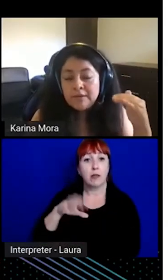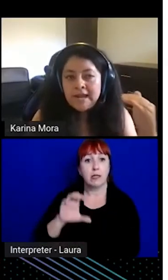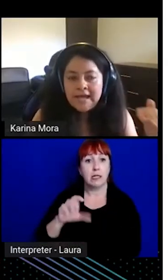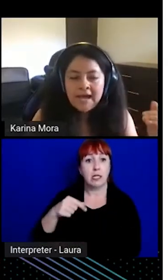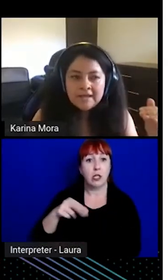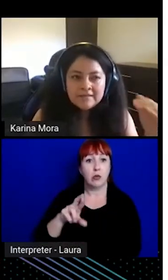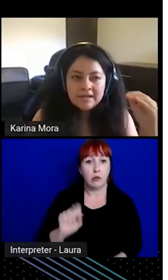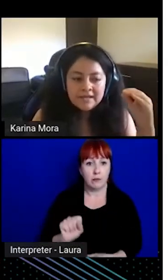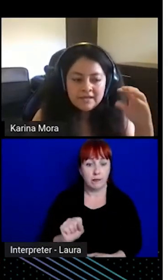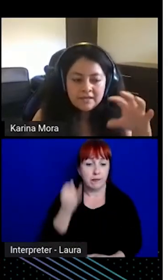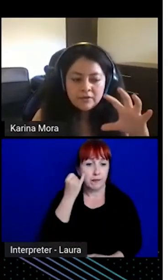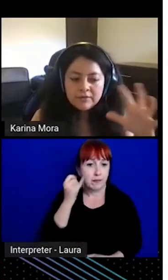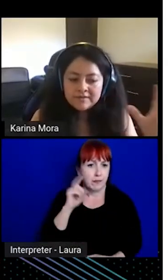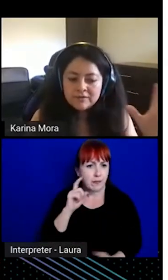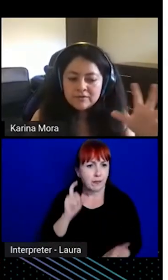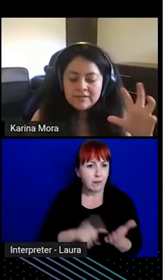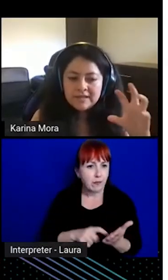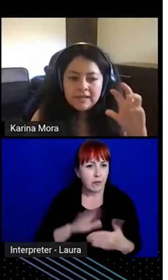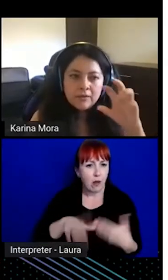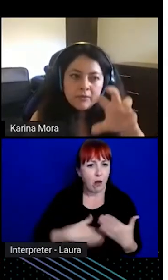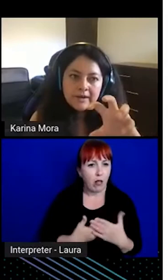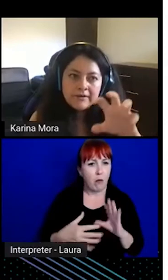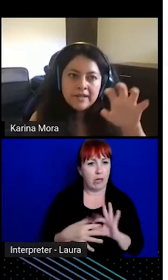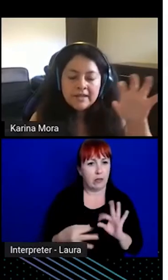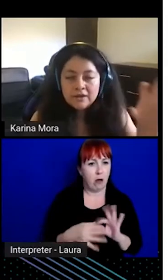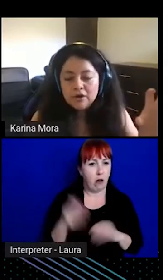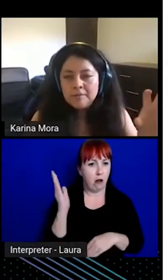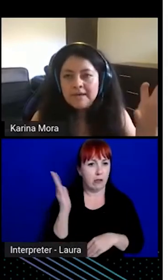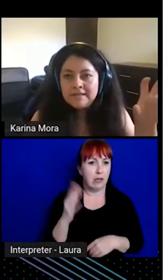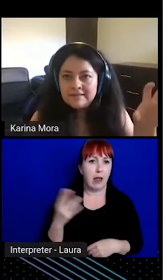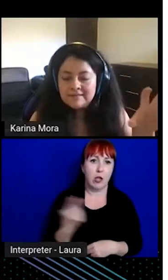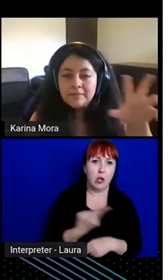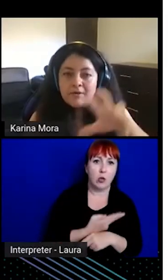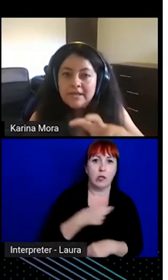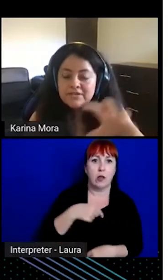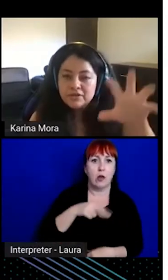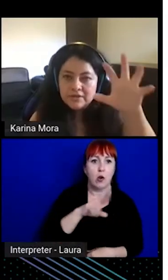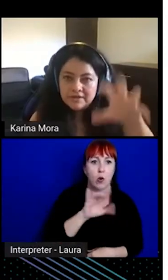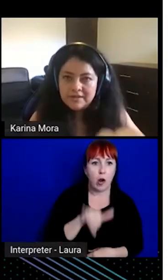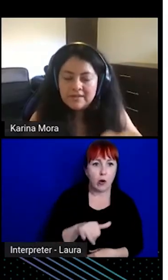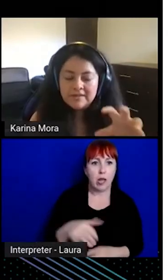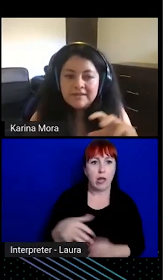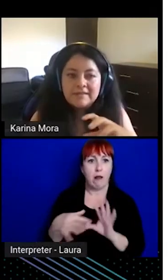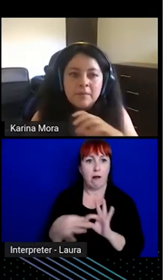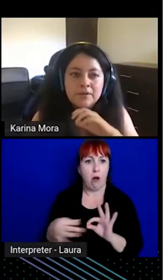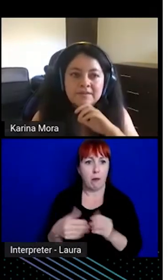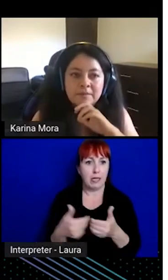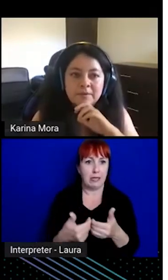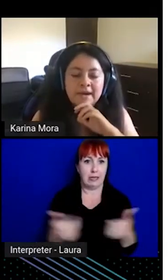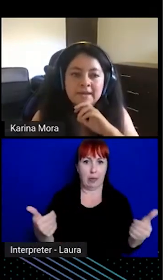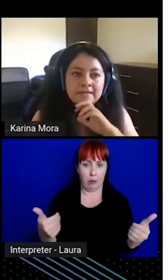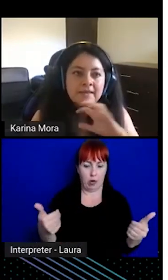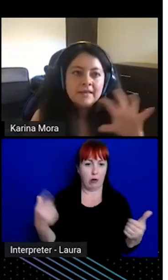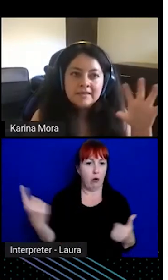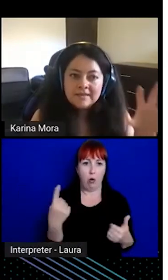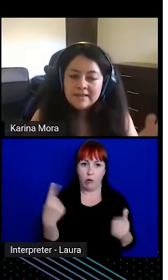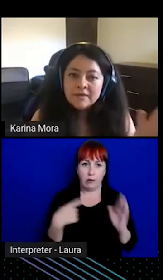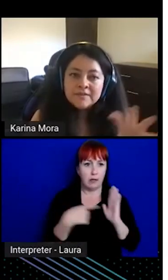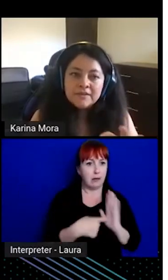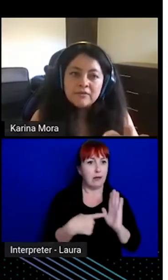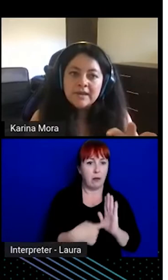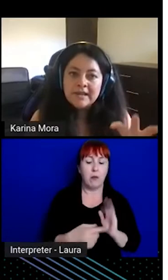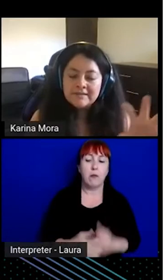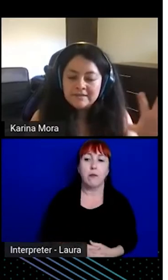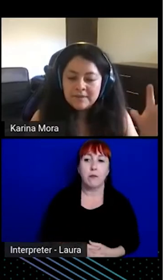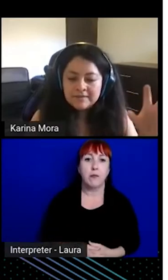you realize, I always use the query and command separation in the examples I provide. The idea